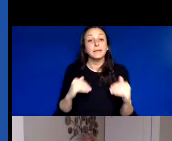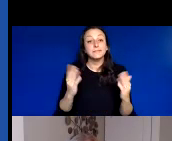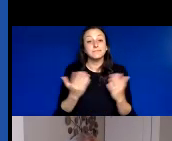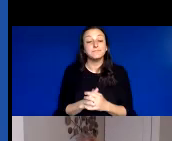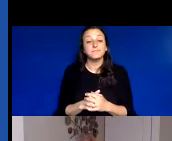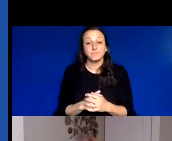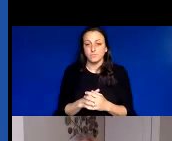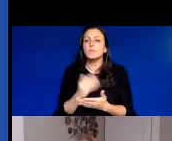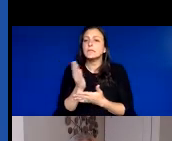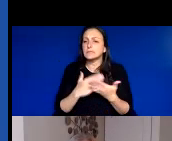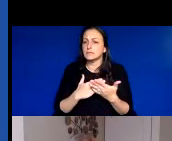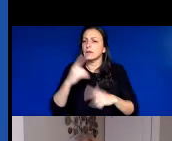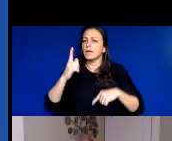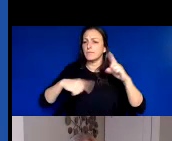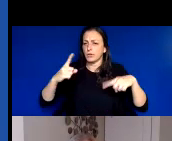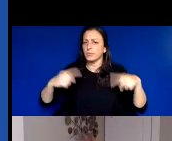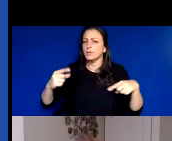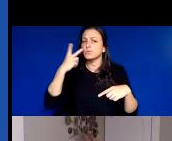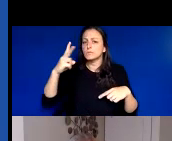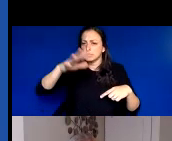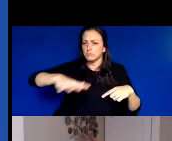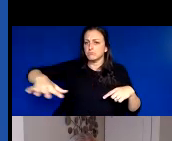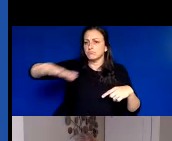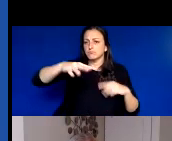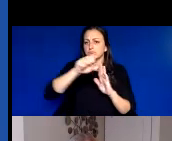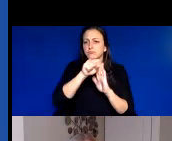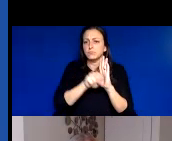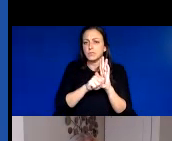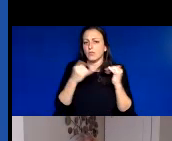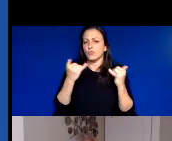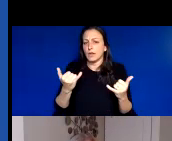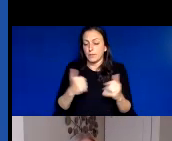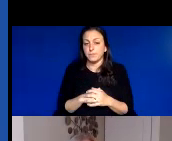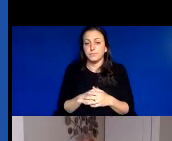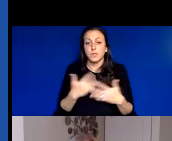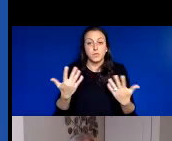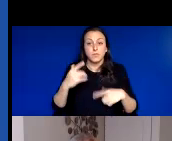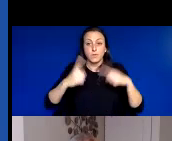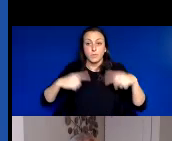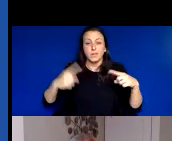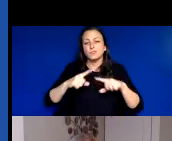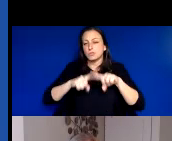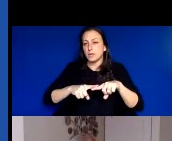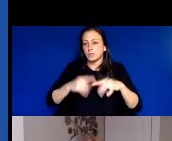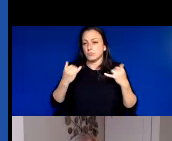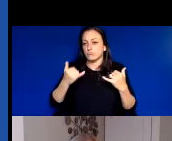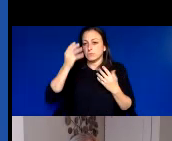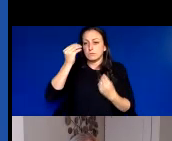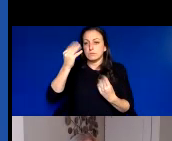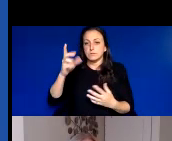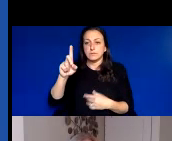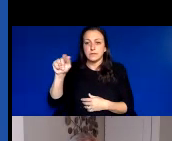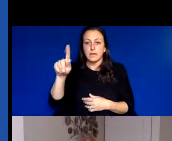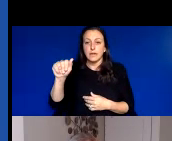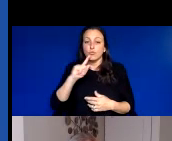There is some variability, though, that we are seeing across the state right now. And that variability, based on the data that we're seeing, we believe is really influenced